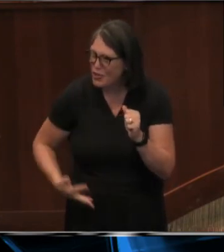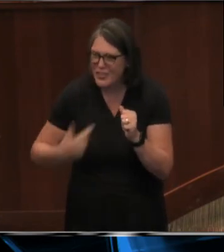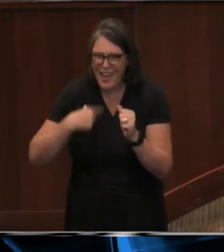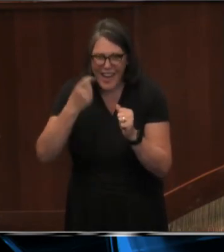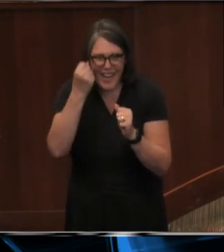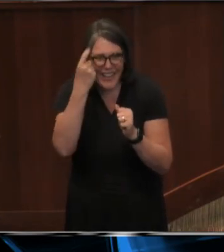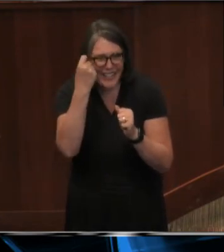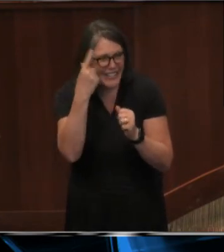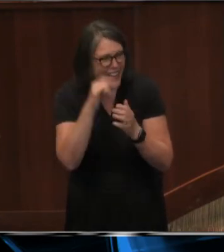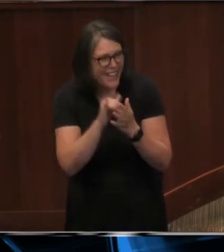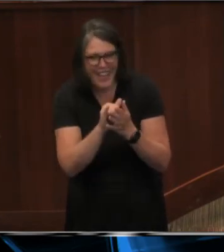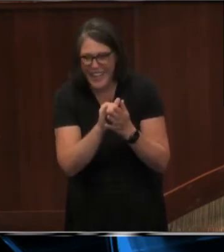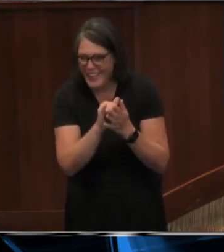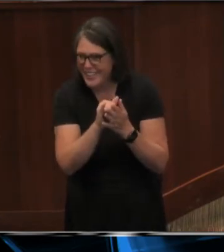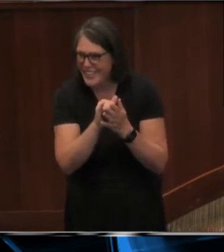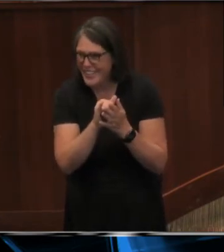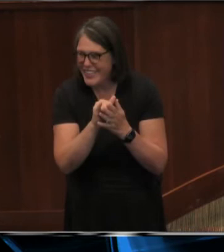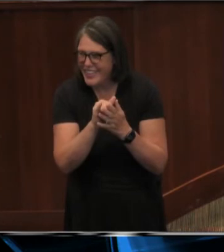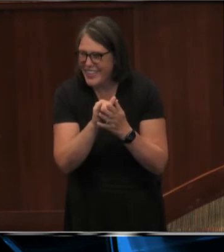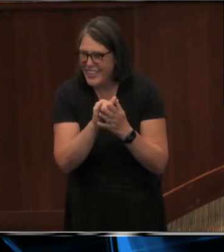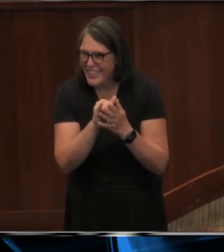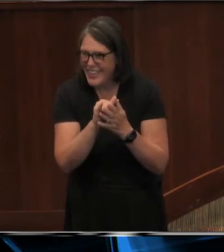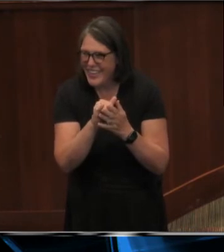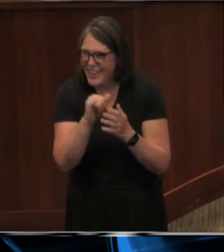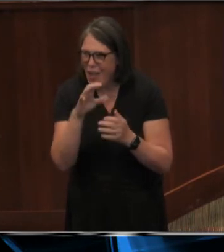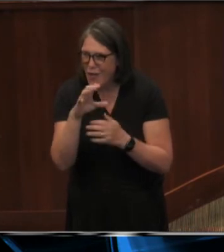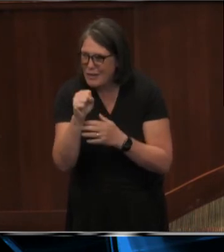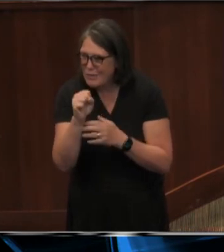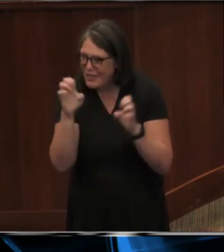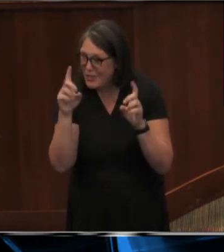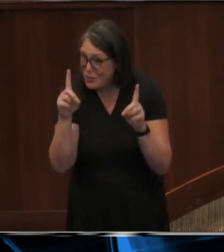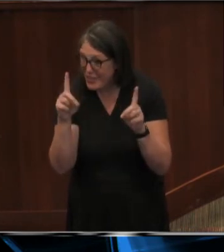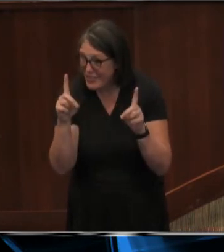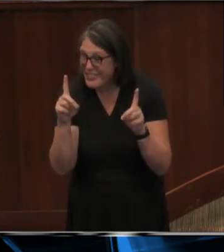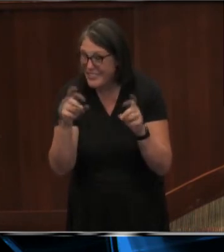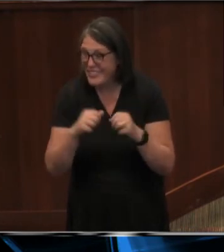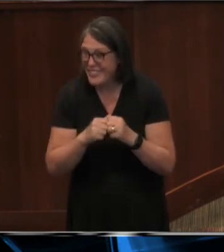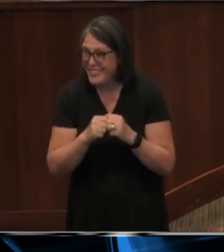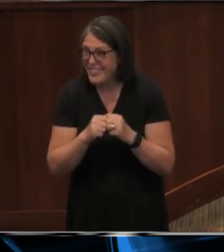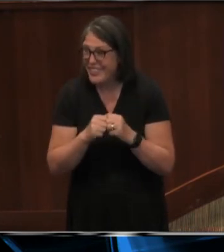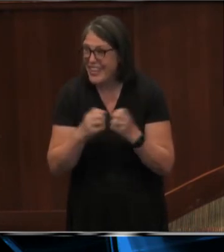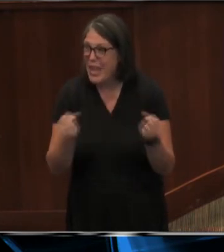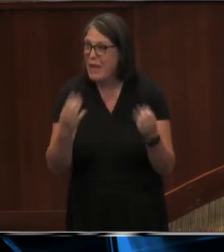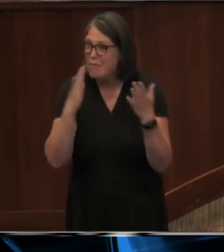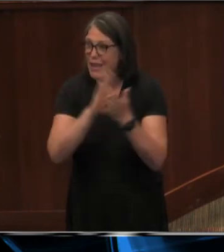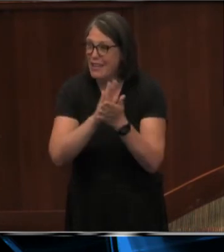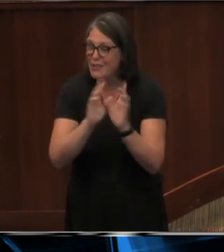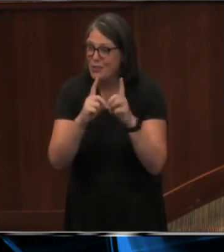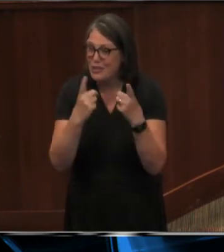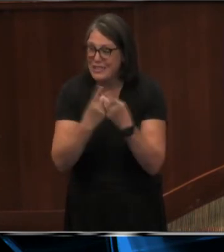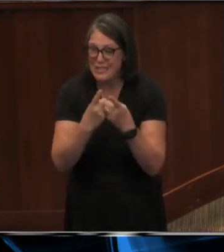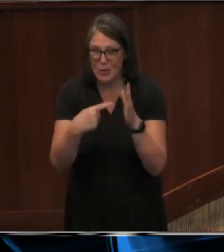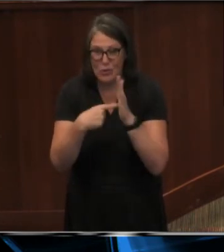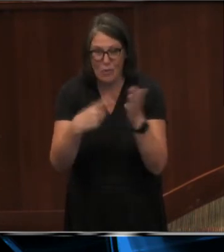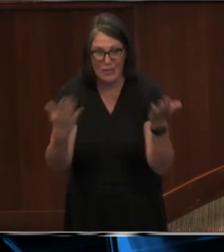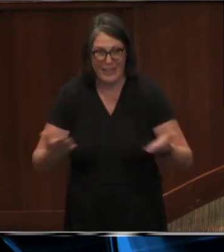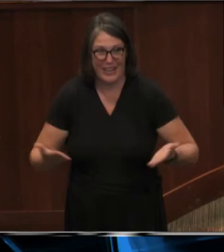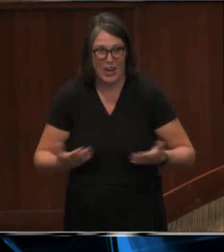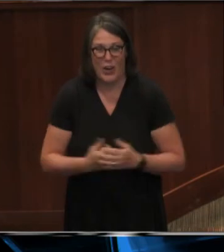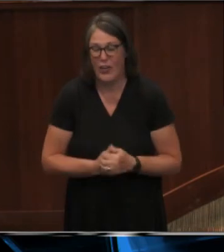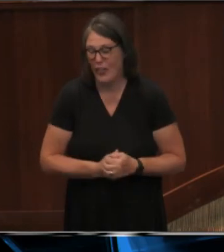that that's Colorado Springs Education and many school districts represented